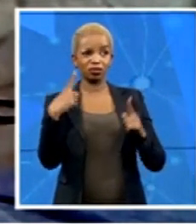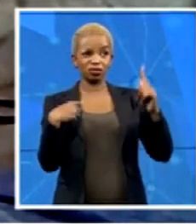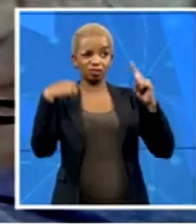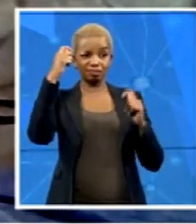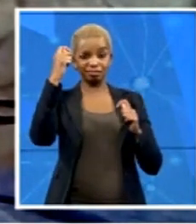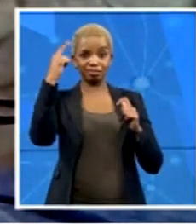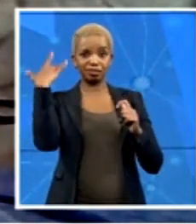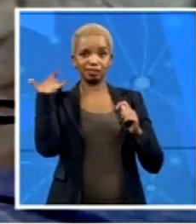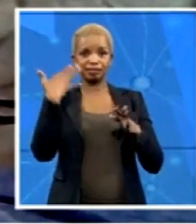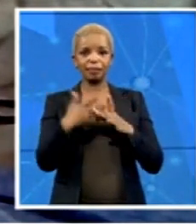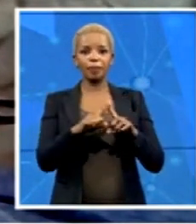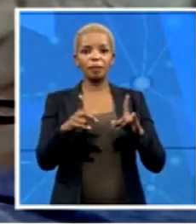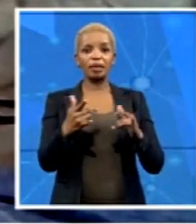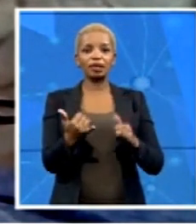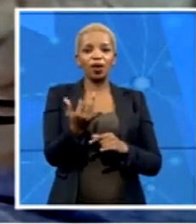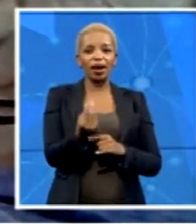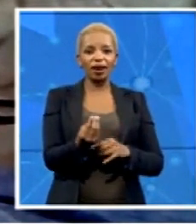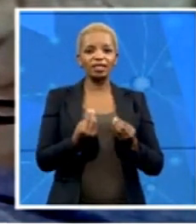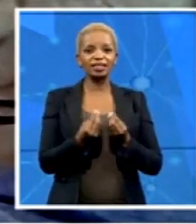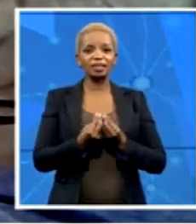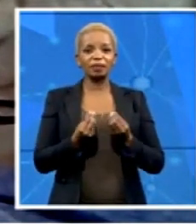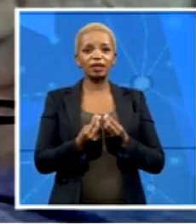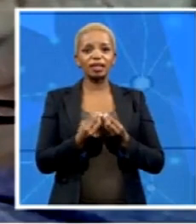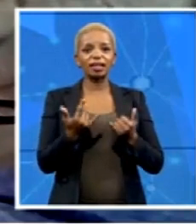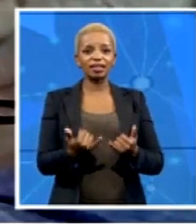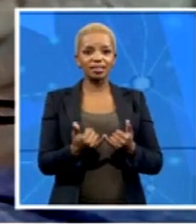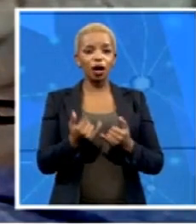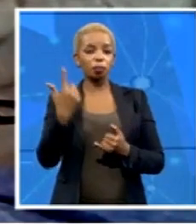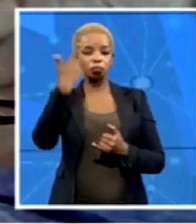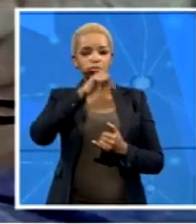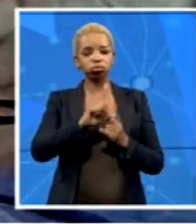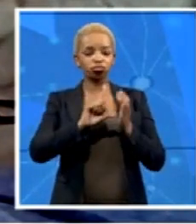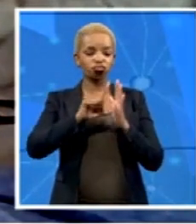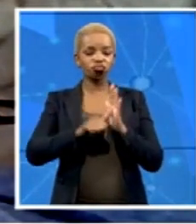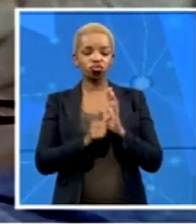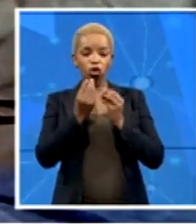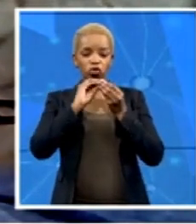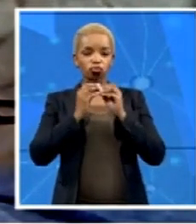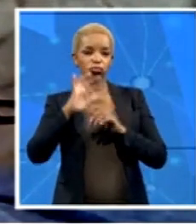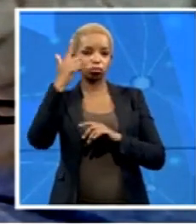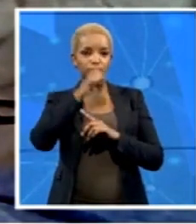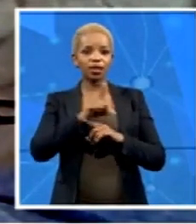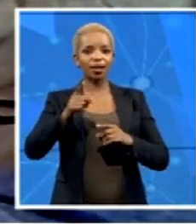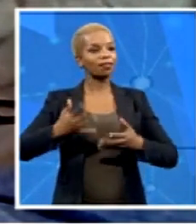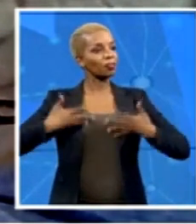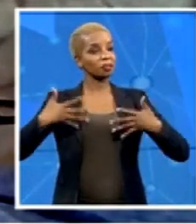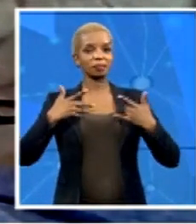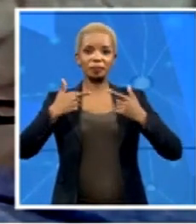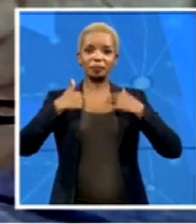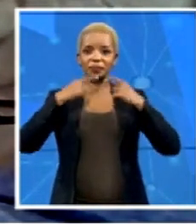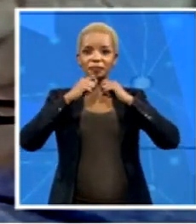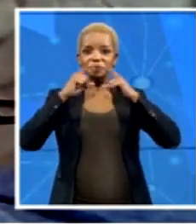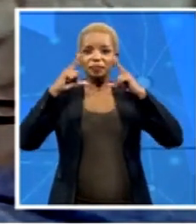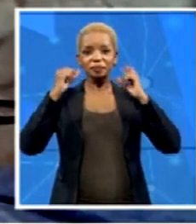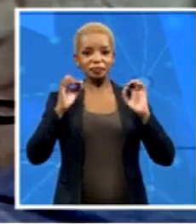pretty designs on it was really something to try and cheer me up. Yeah. I use hospital grade sanitizer at my house.